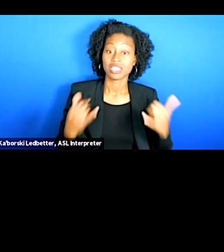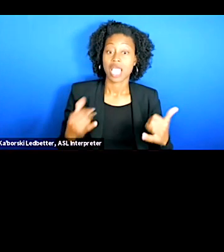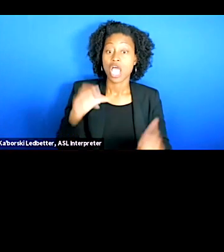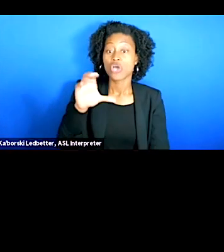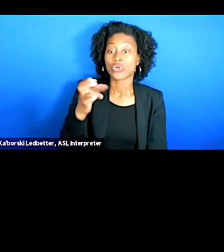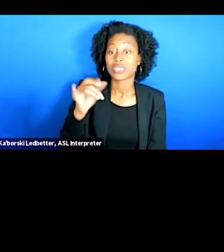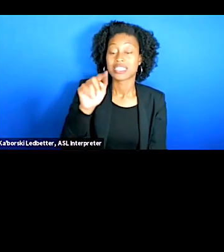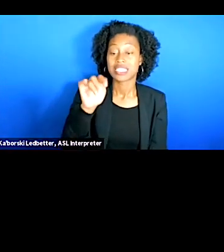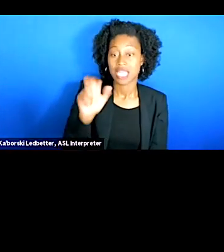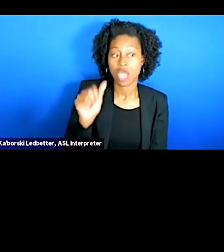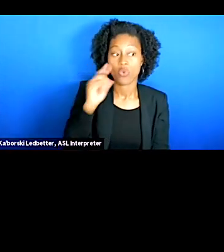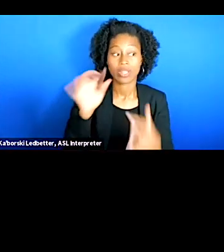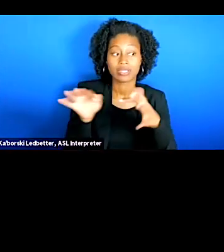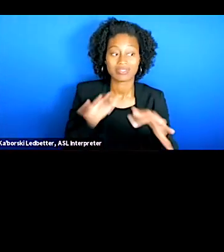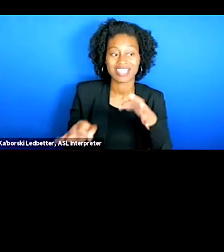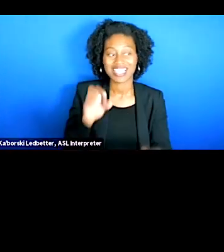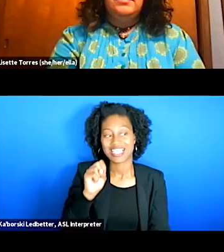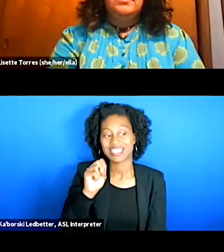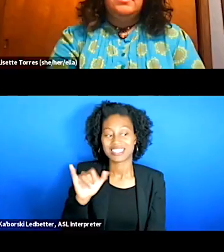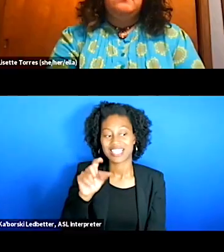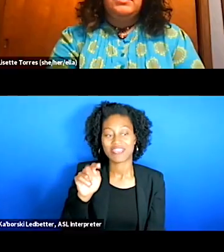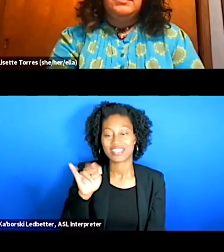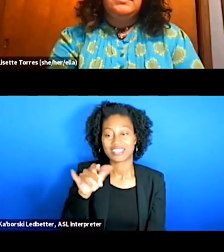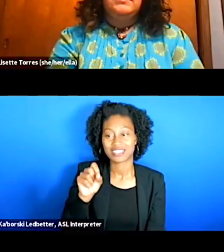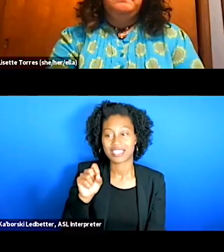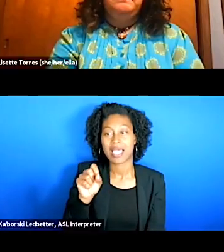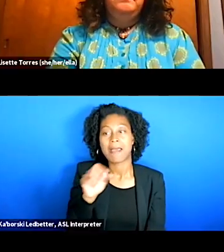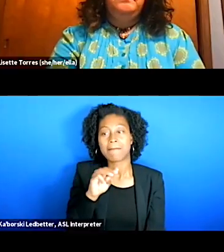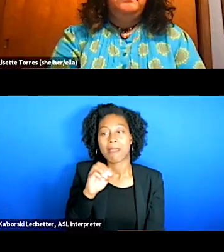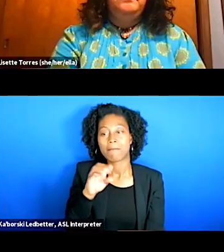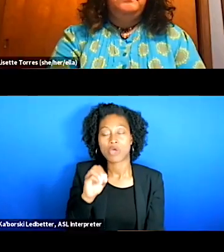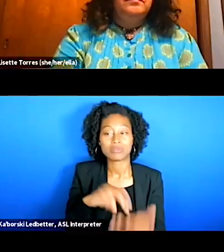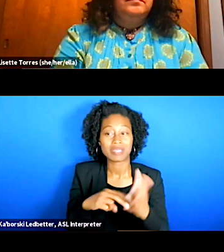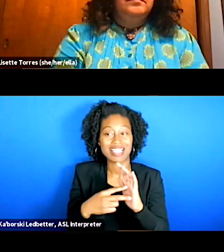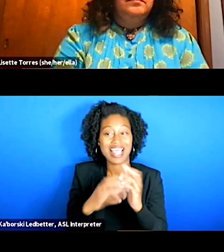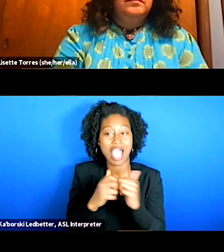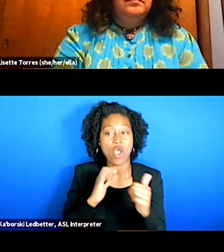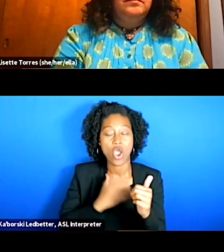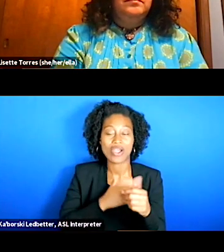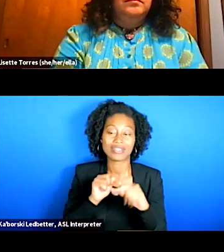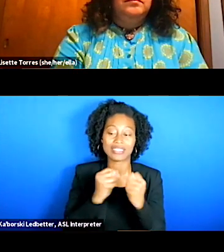and how our team uses them as part of the metasynthesis process.